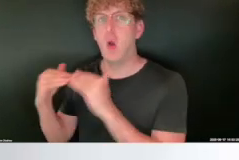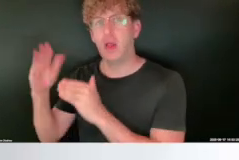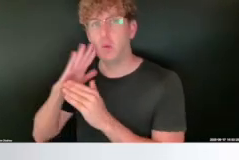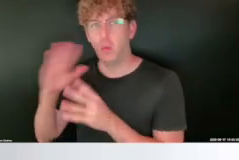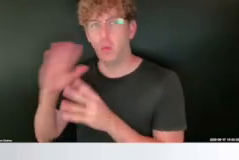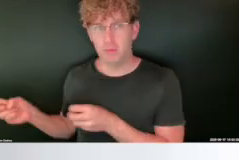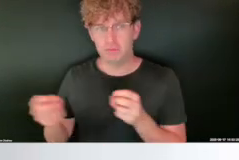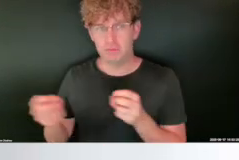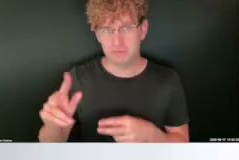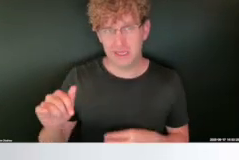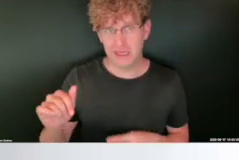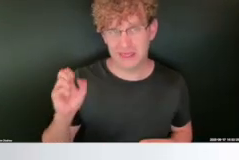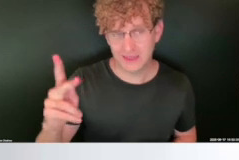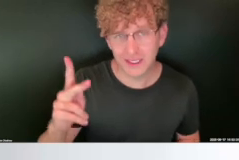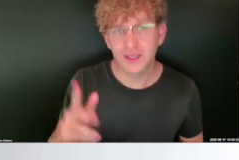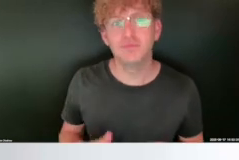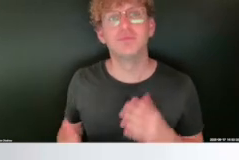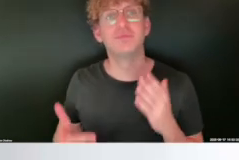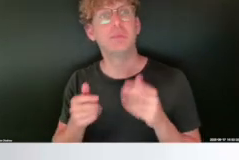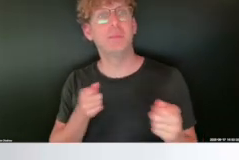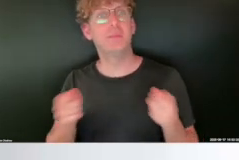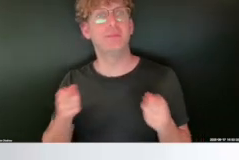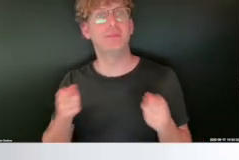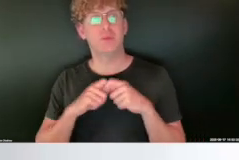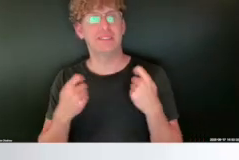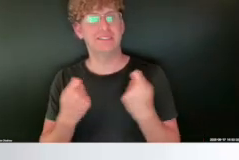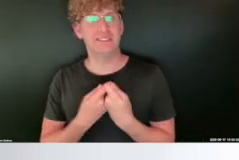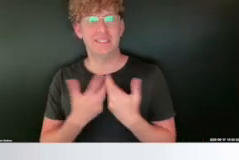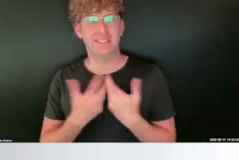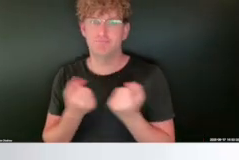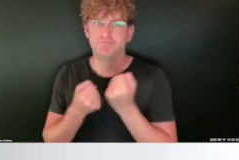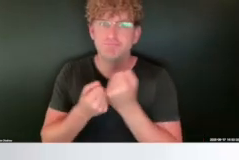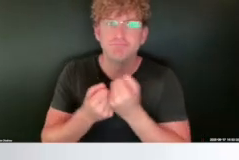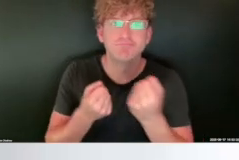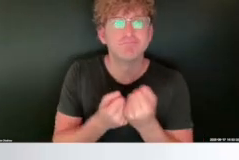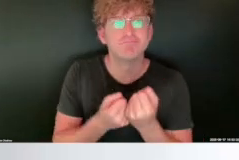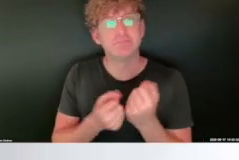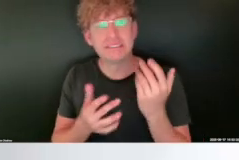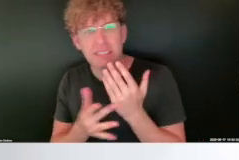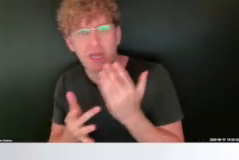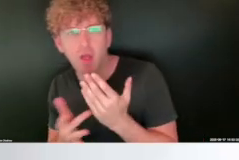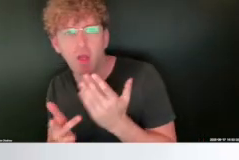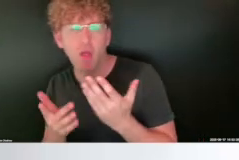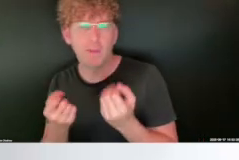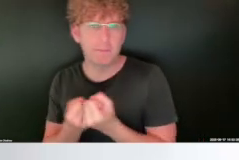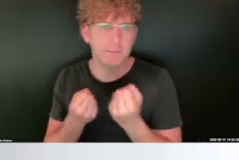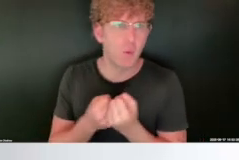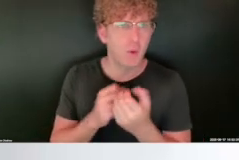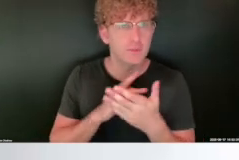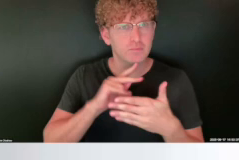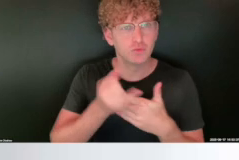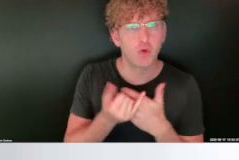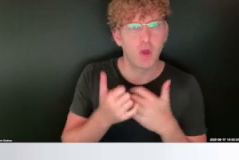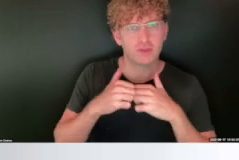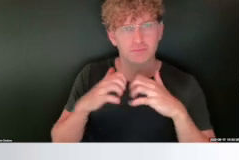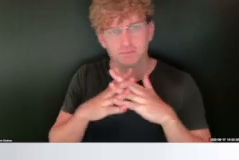technical assistance to awardees to support project implementation. They also manage the Clean Mobility Equity Alliance, a peer learning network